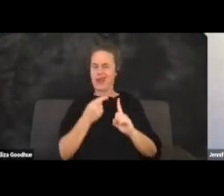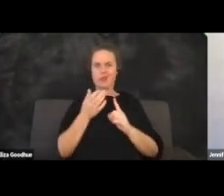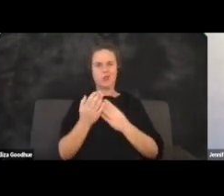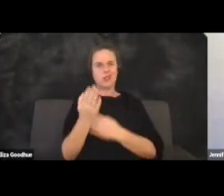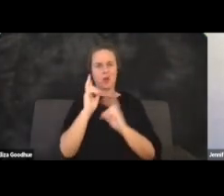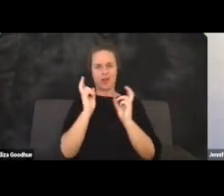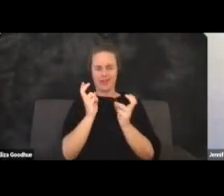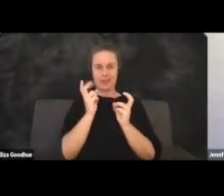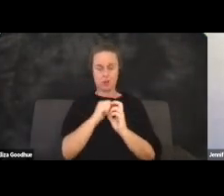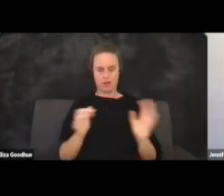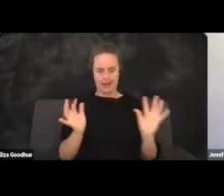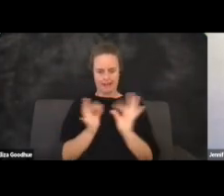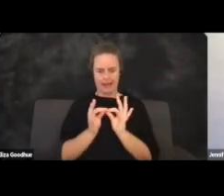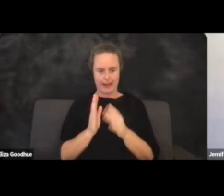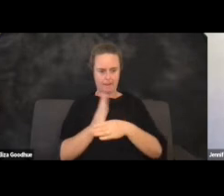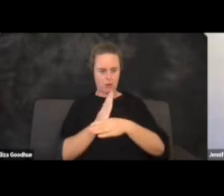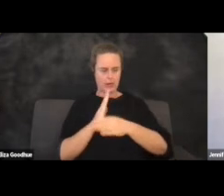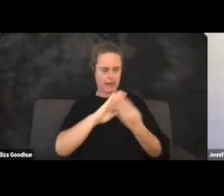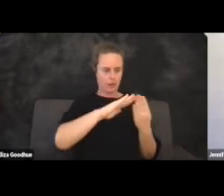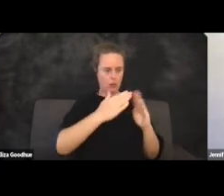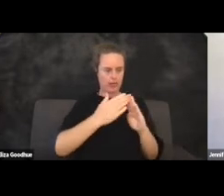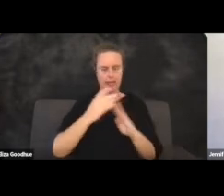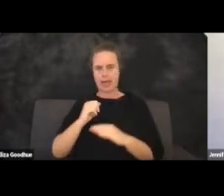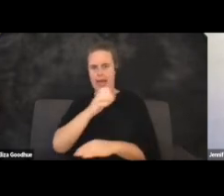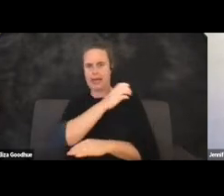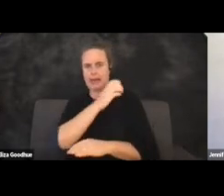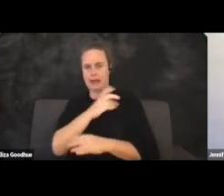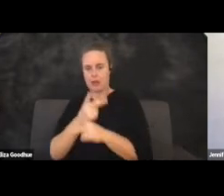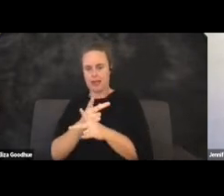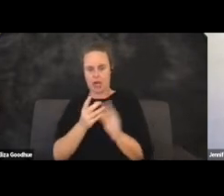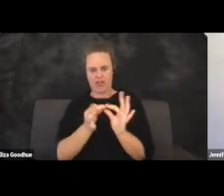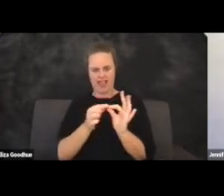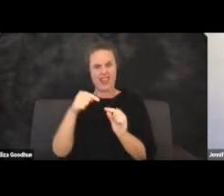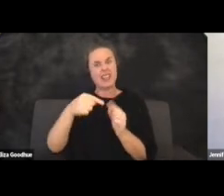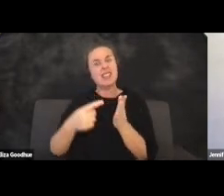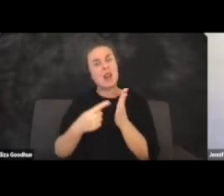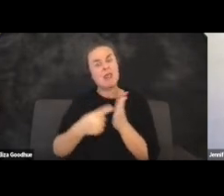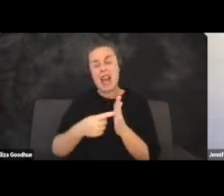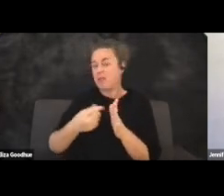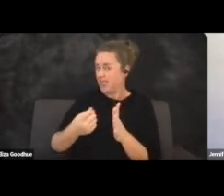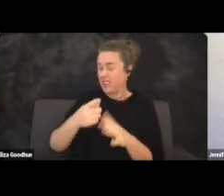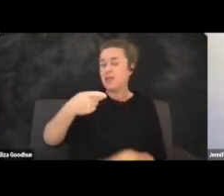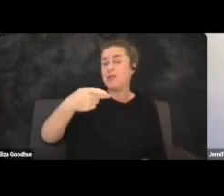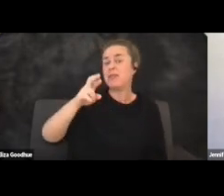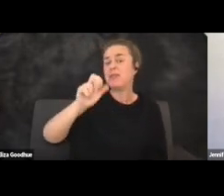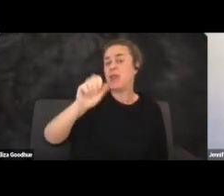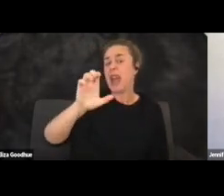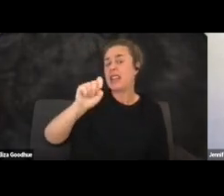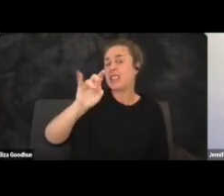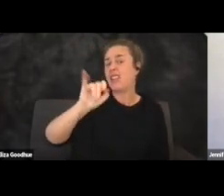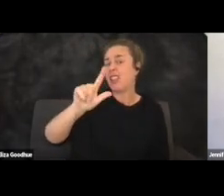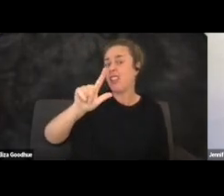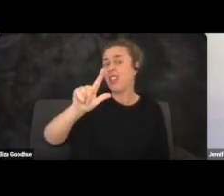linkages between community and clinical care. There are practicalities that make it tricky. And an observation that when you're working within